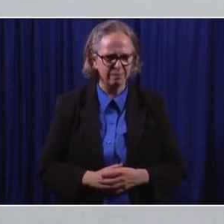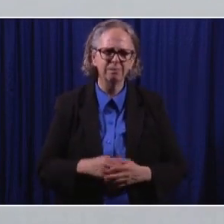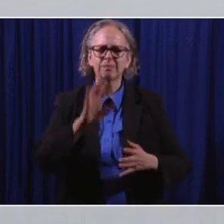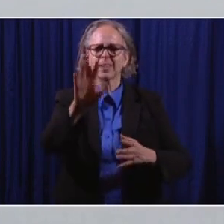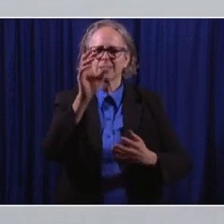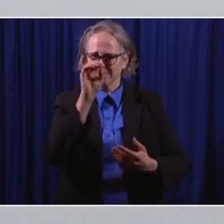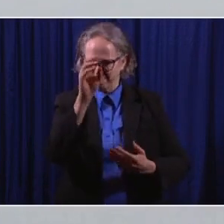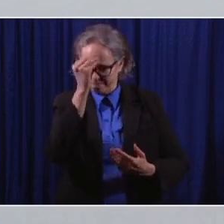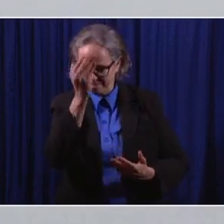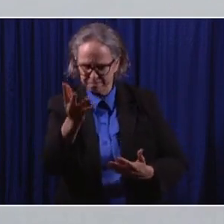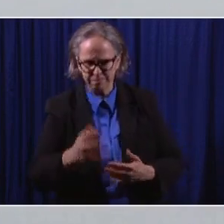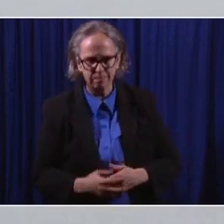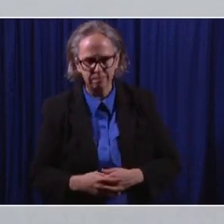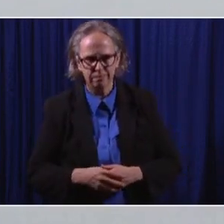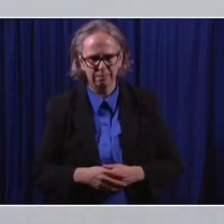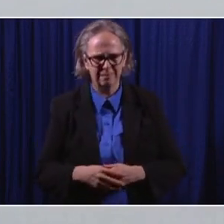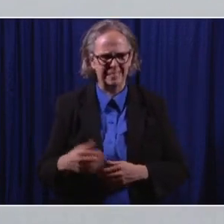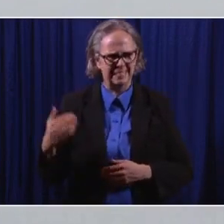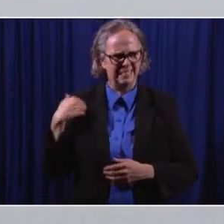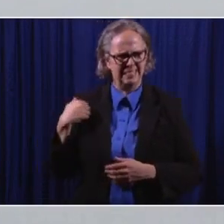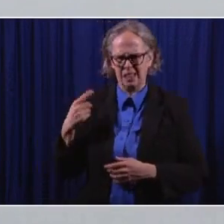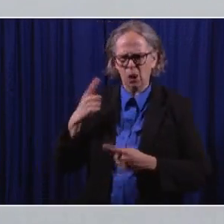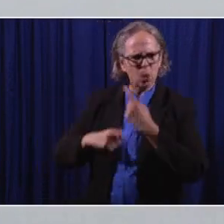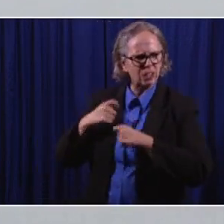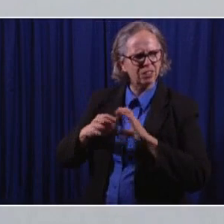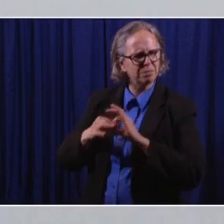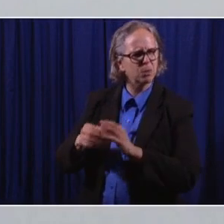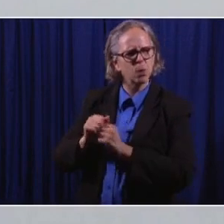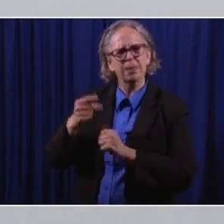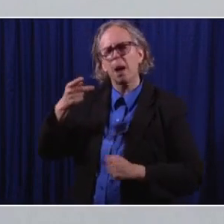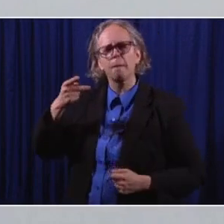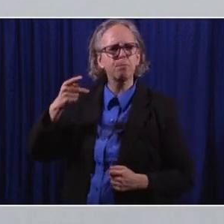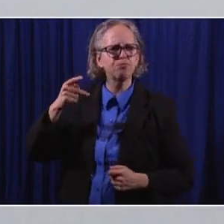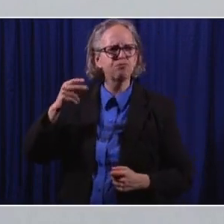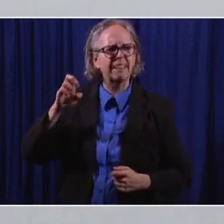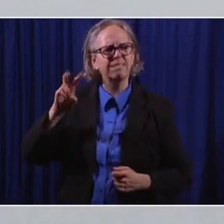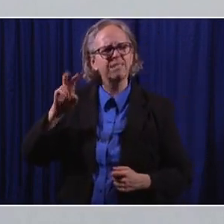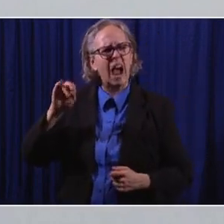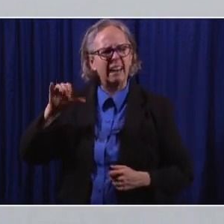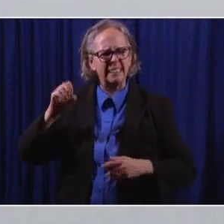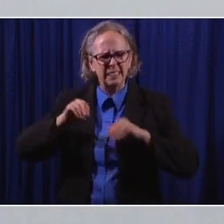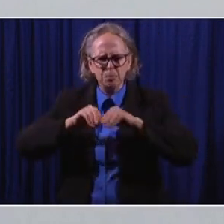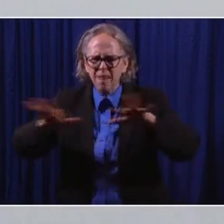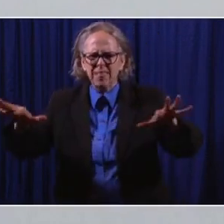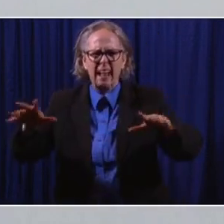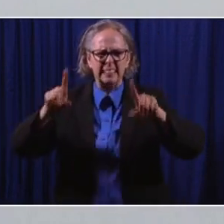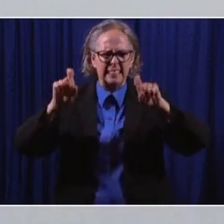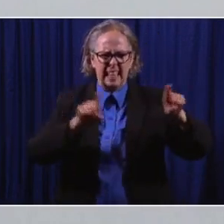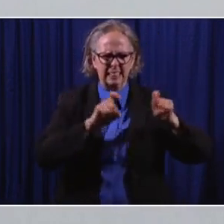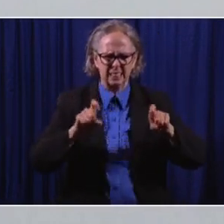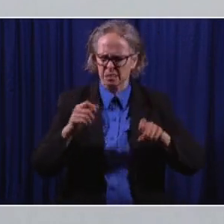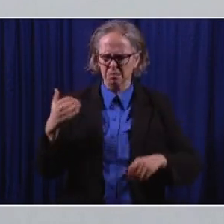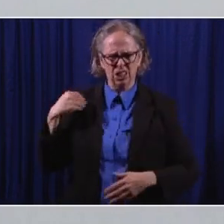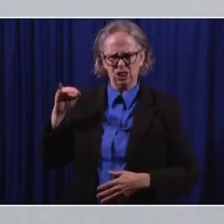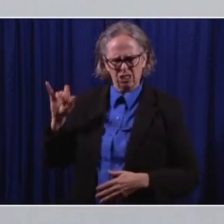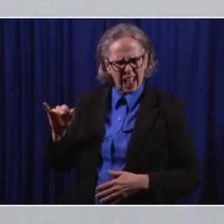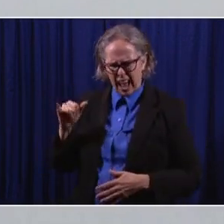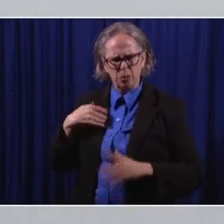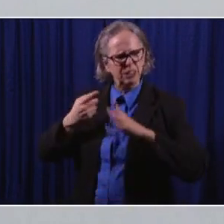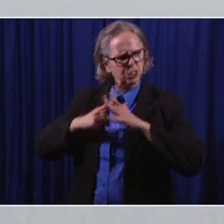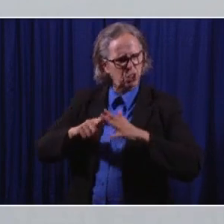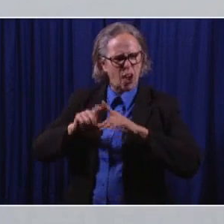this, about prevalence testing. There was a study that we did back in July that will help assess how many